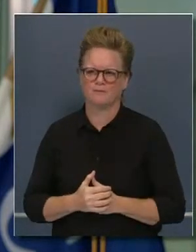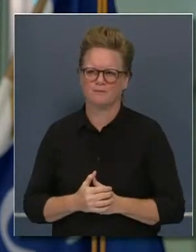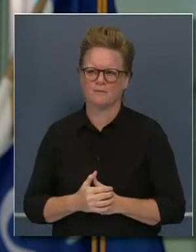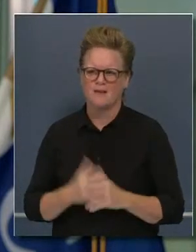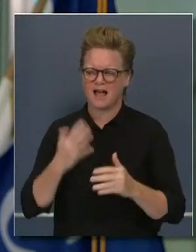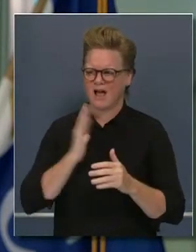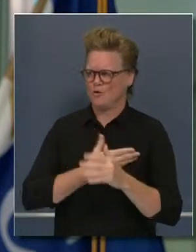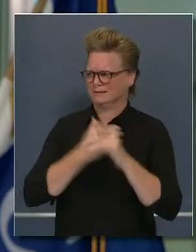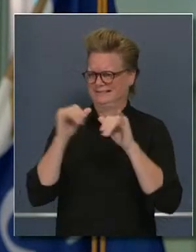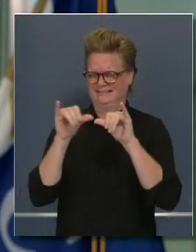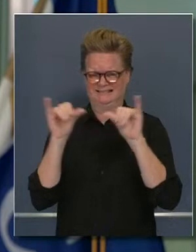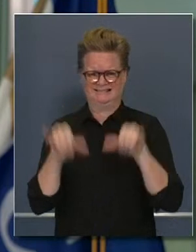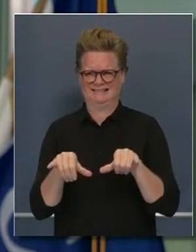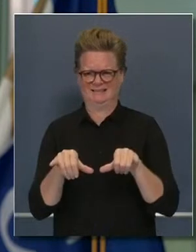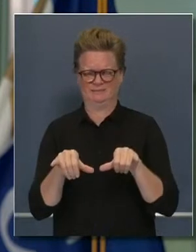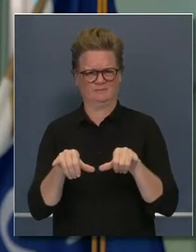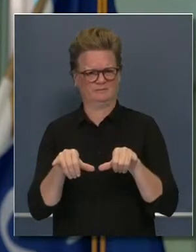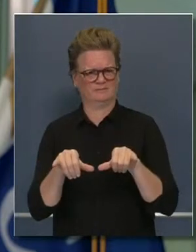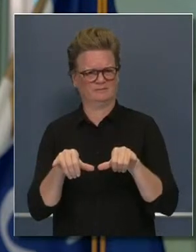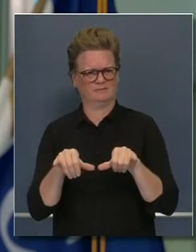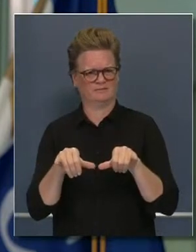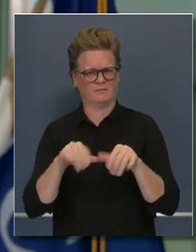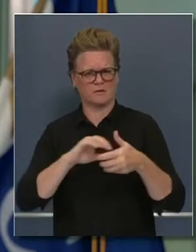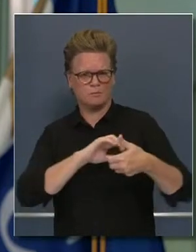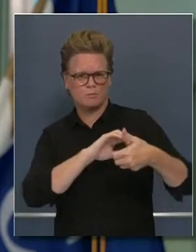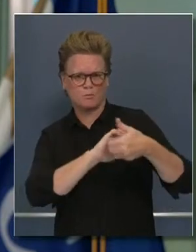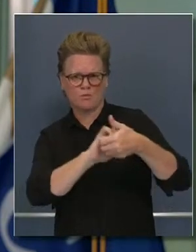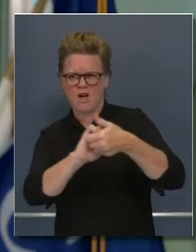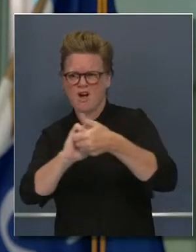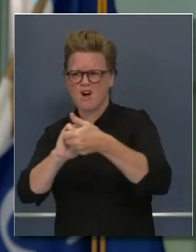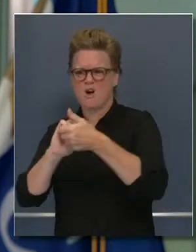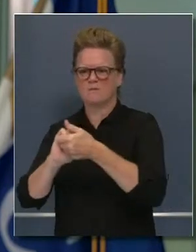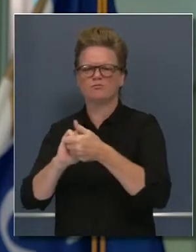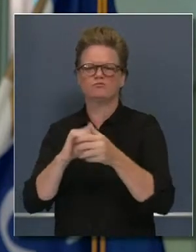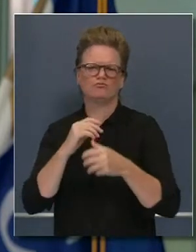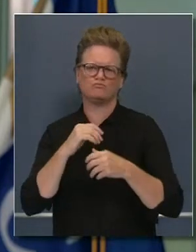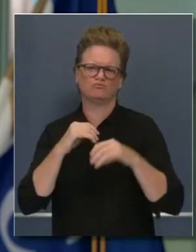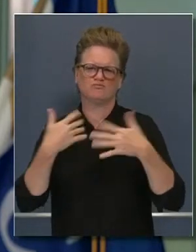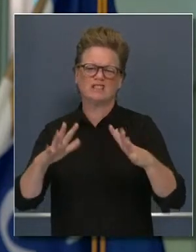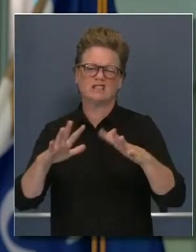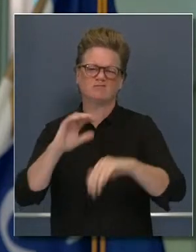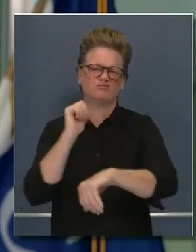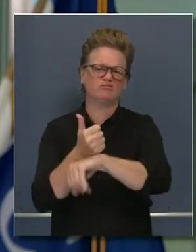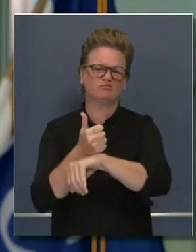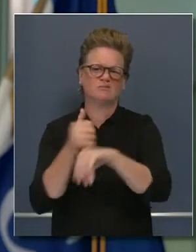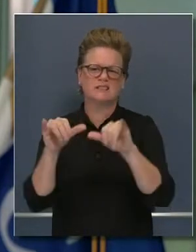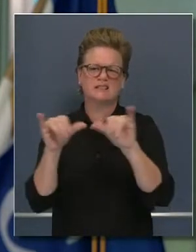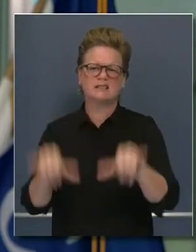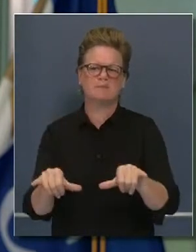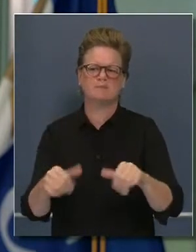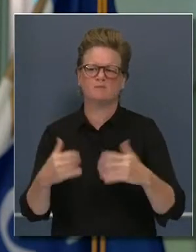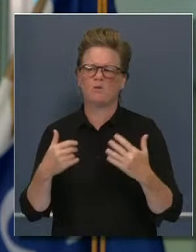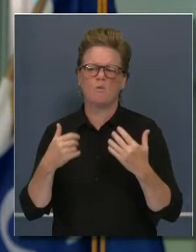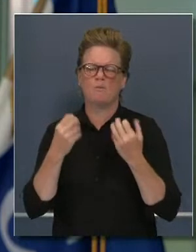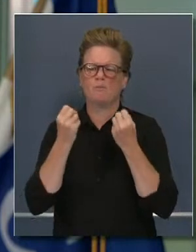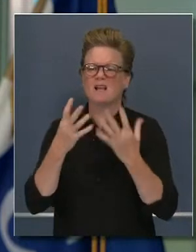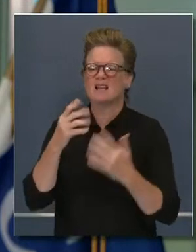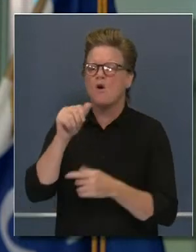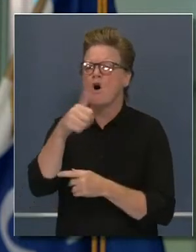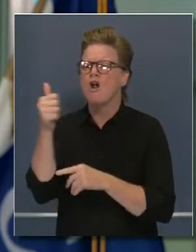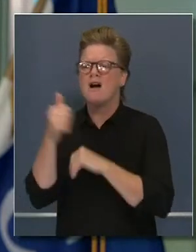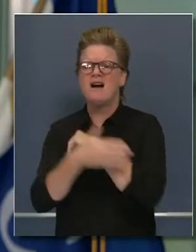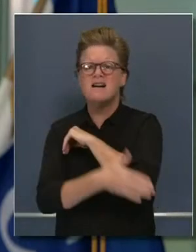second to none in this country. We're getting outpouring of support from around the world, and we're developing